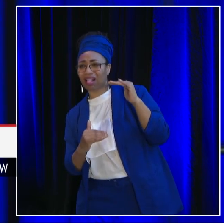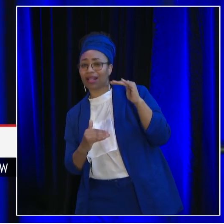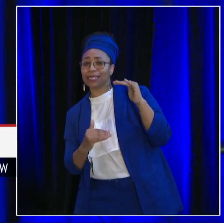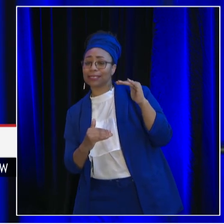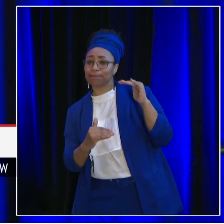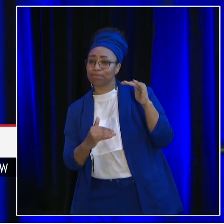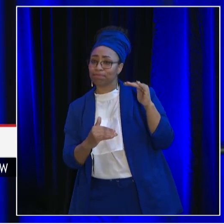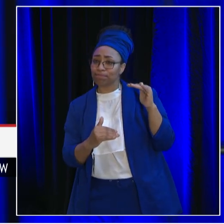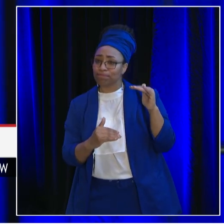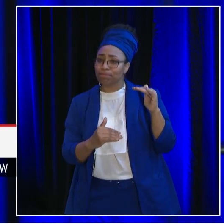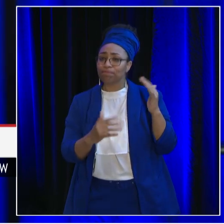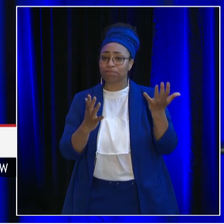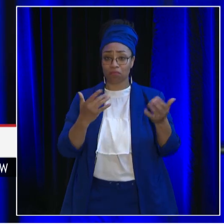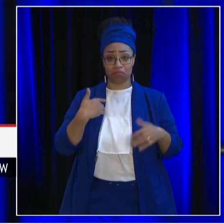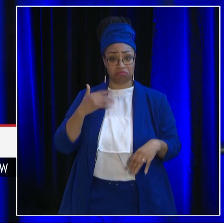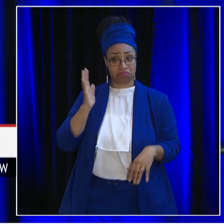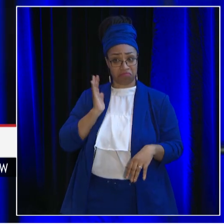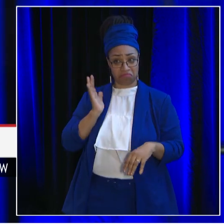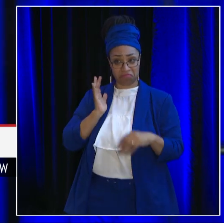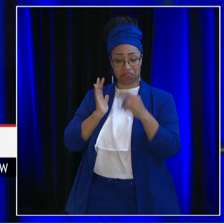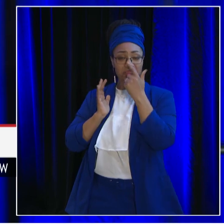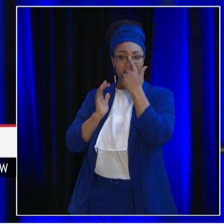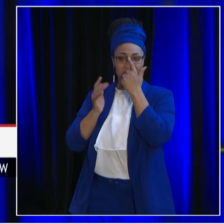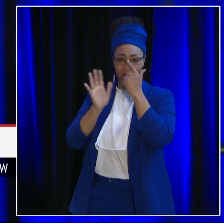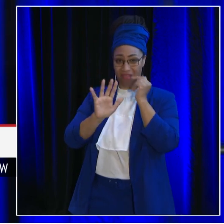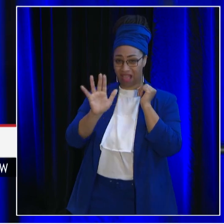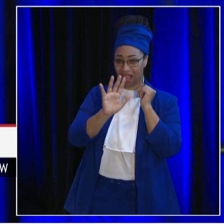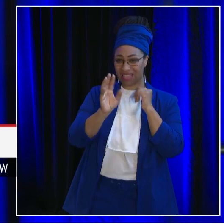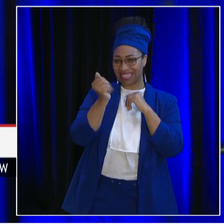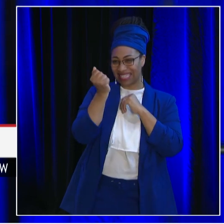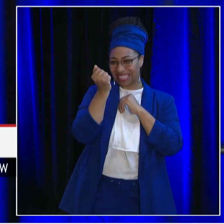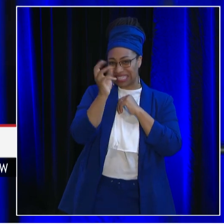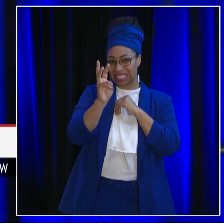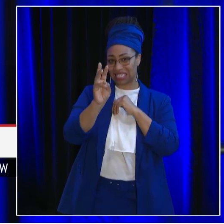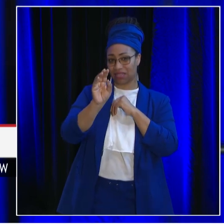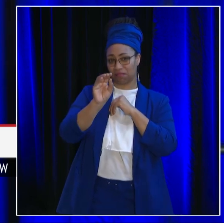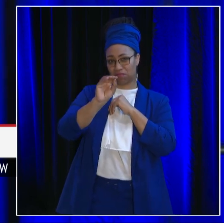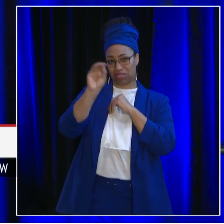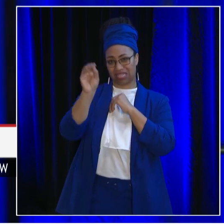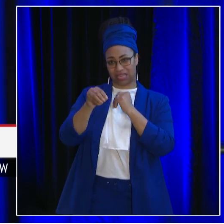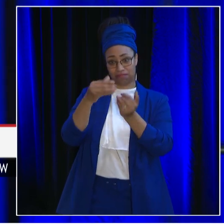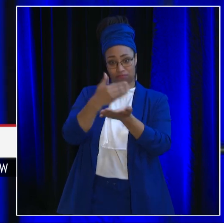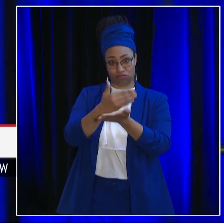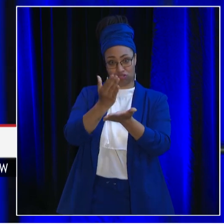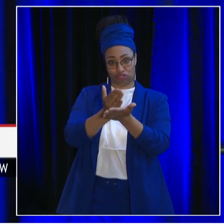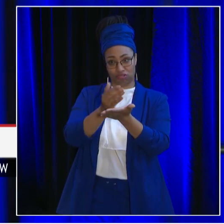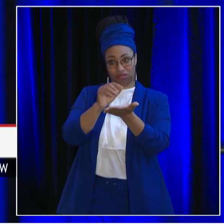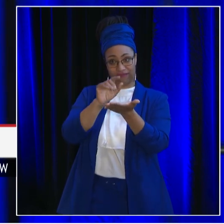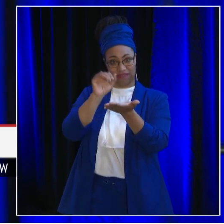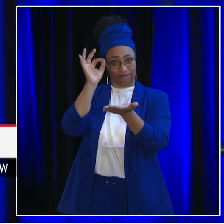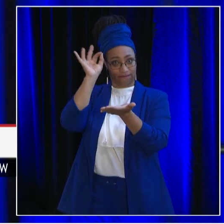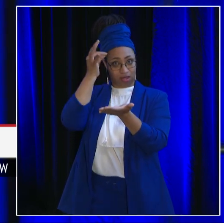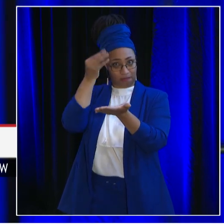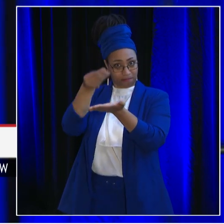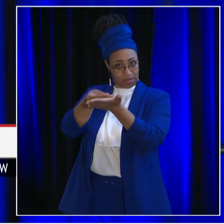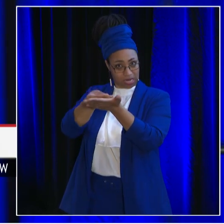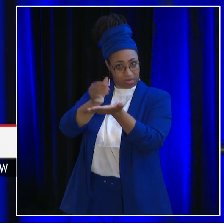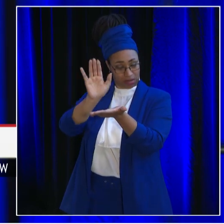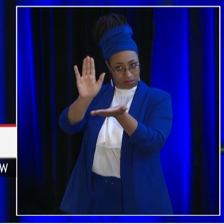year as a federal payment. It was about 16% of our budget. Last year, we received about $130